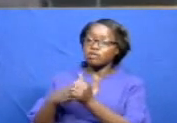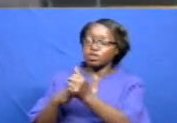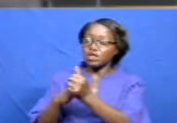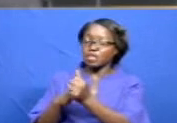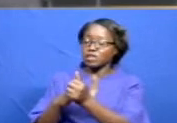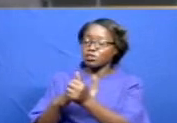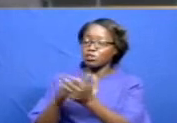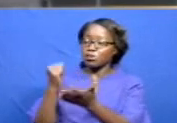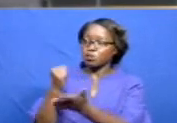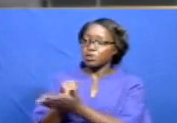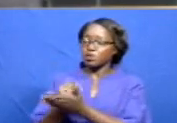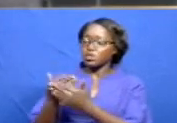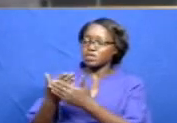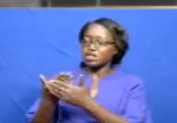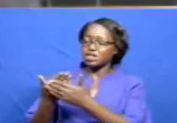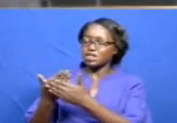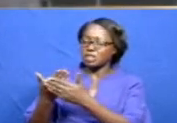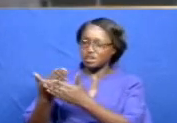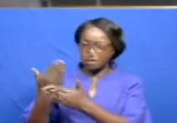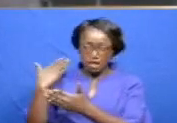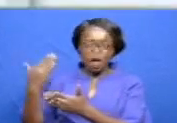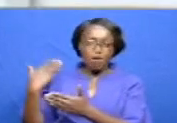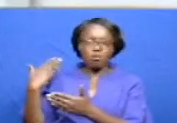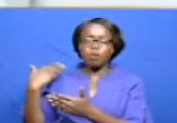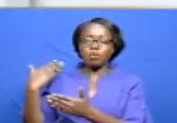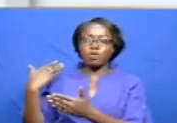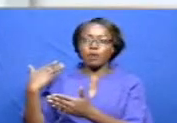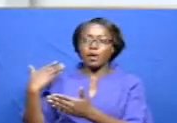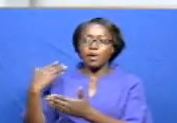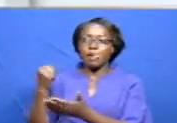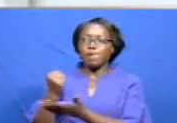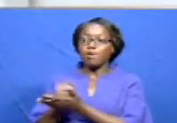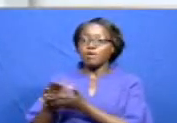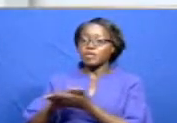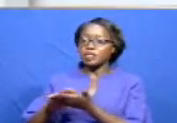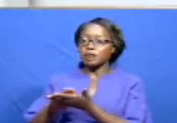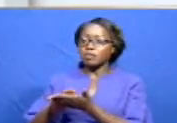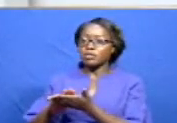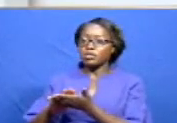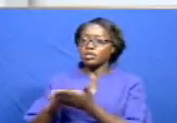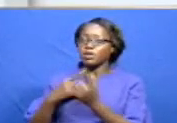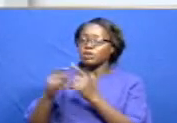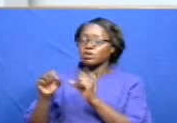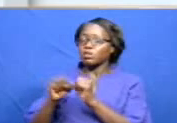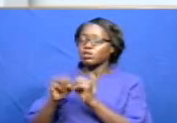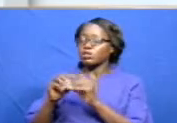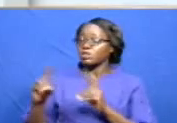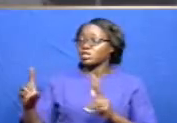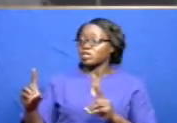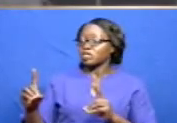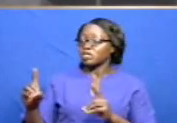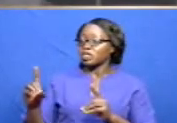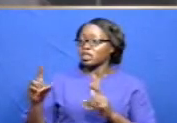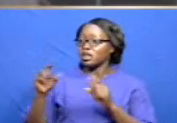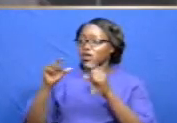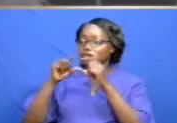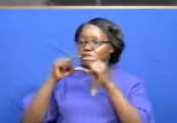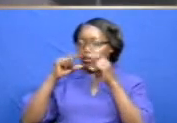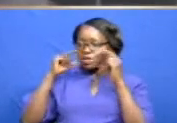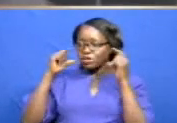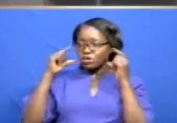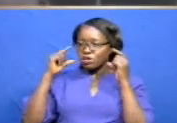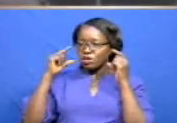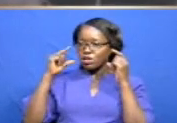a long time ago all over our various offices and establishments, which talk about social distancing, using of facial coverage like